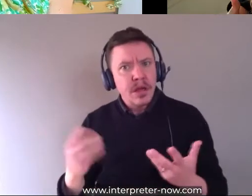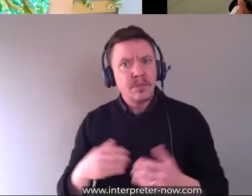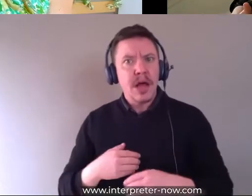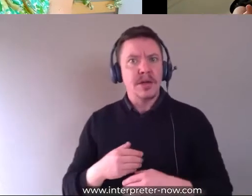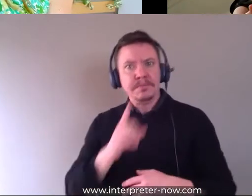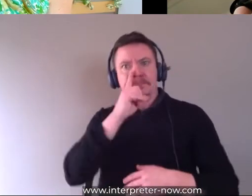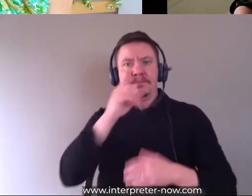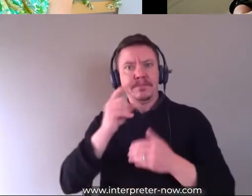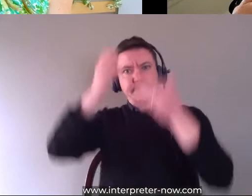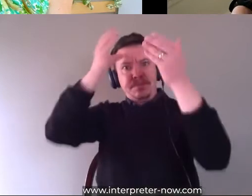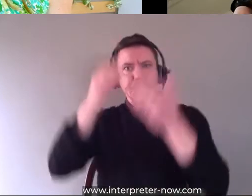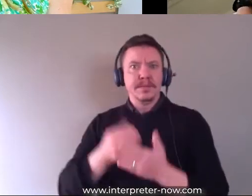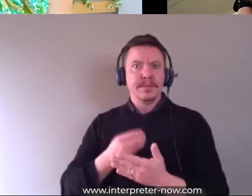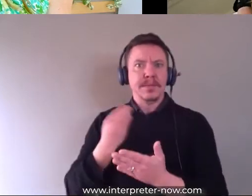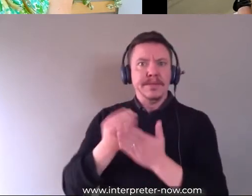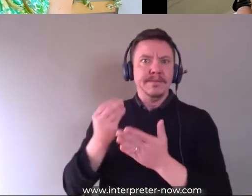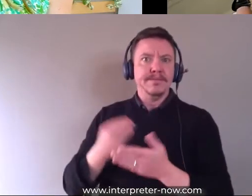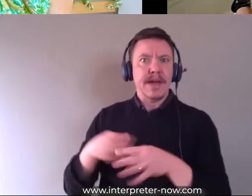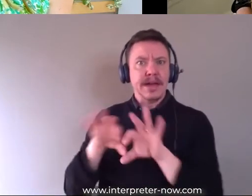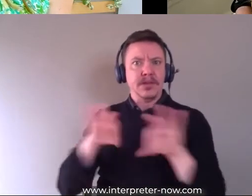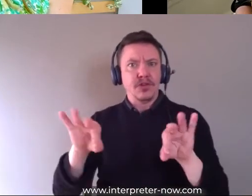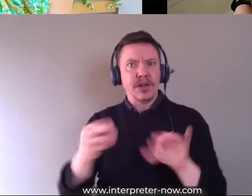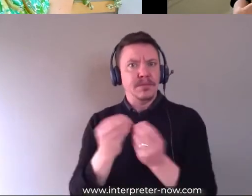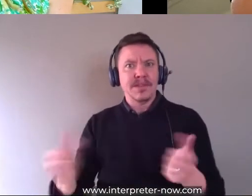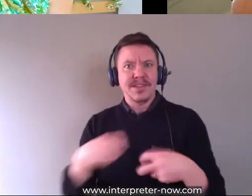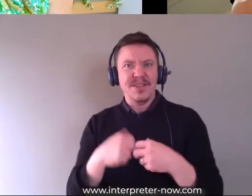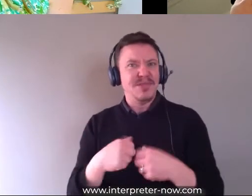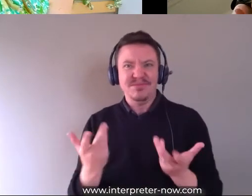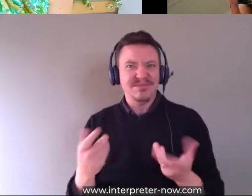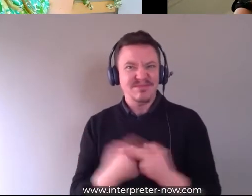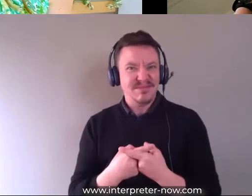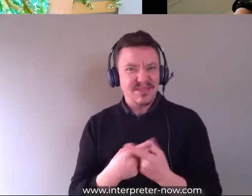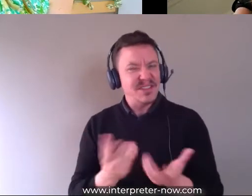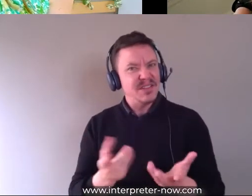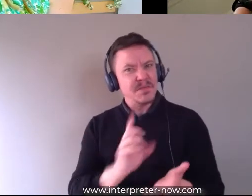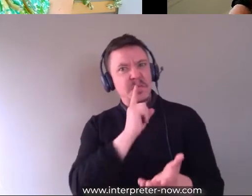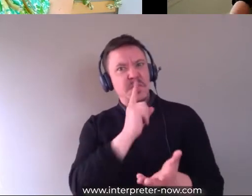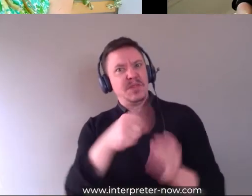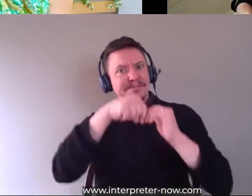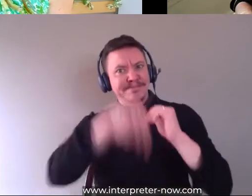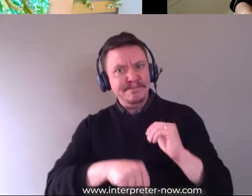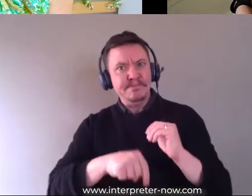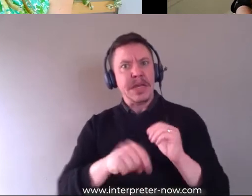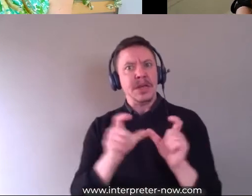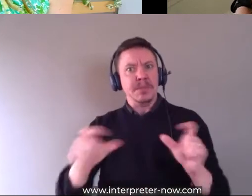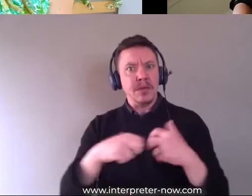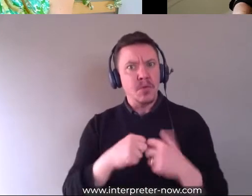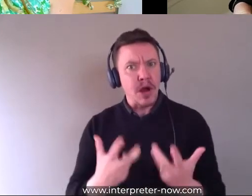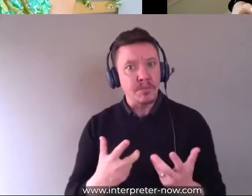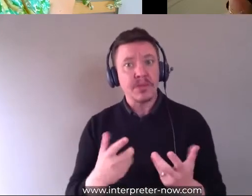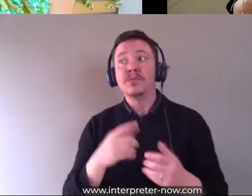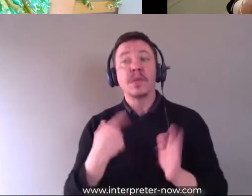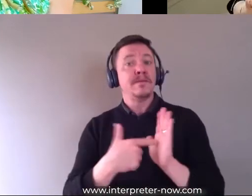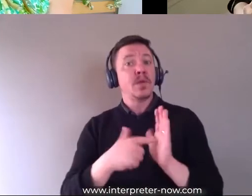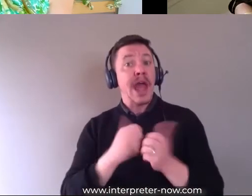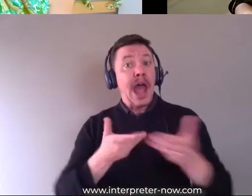business or finance school degree could actually help us solve. But these were like real meaty people problems. They were things like, you know, how to hire, how